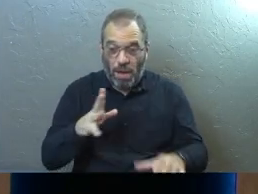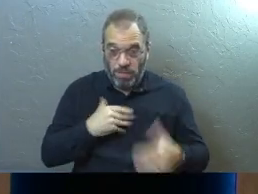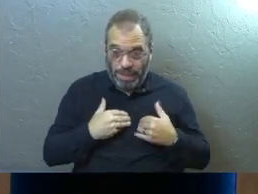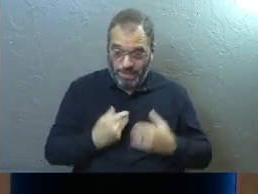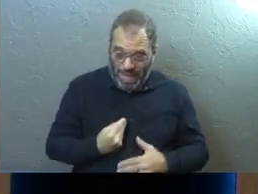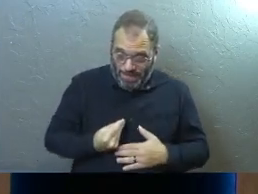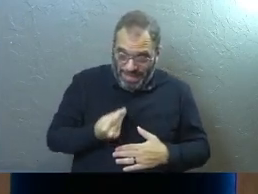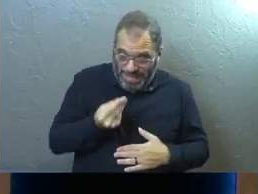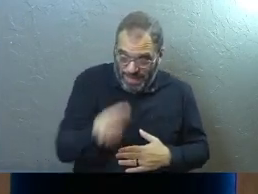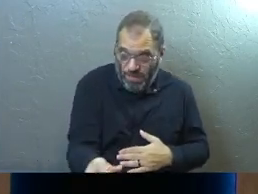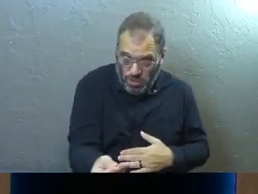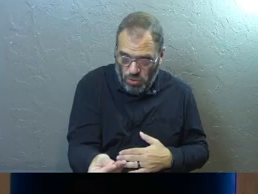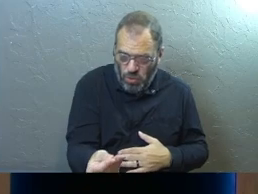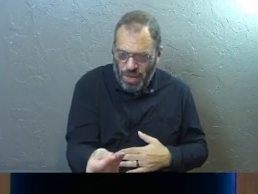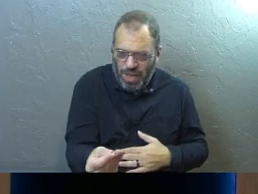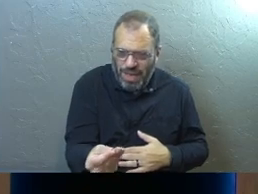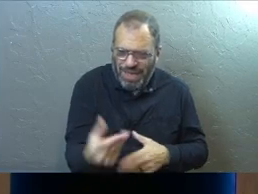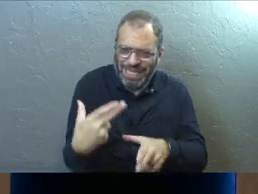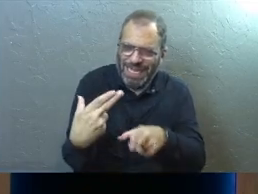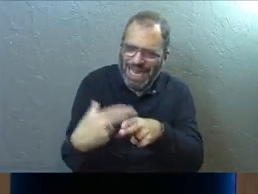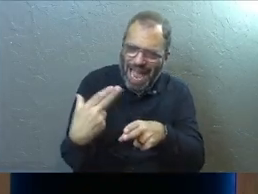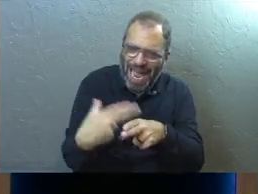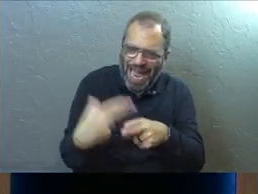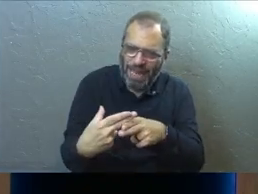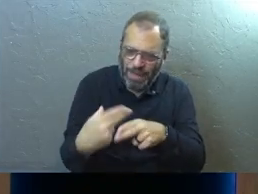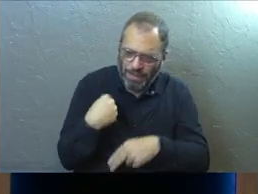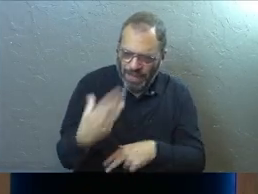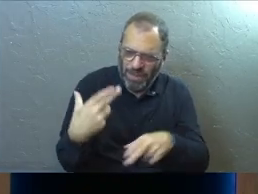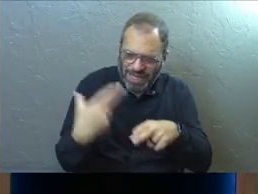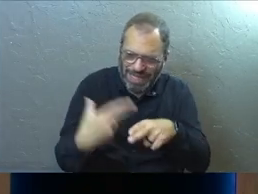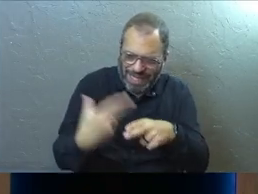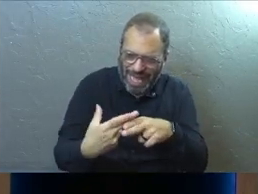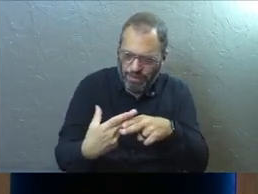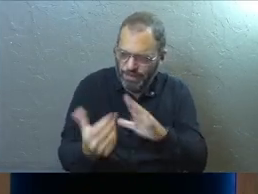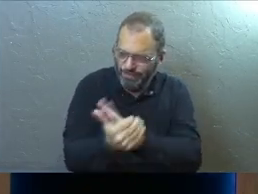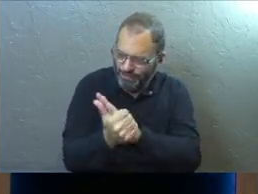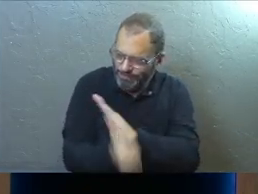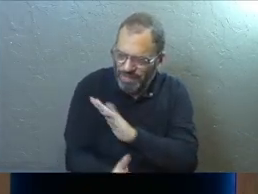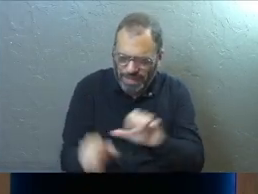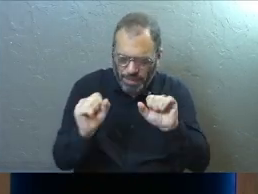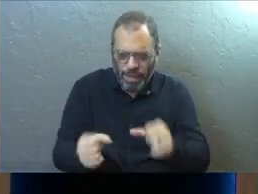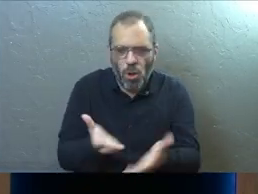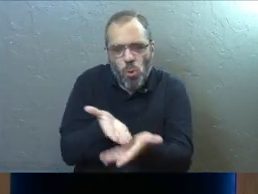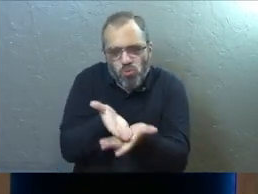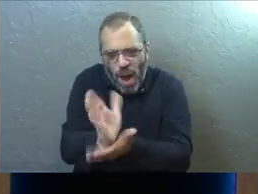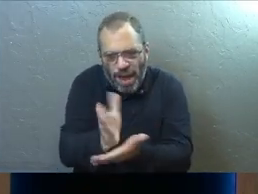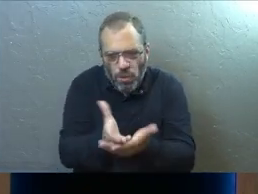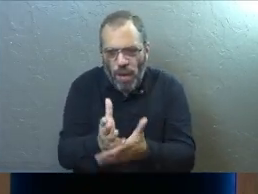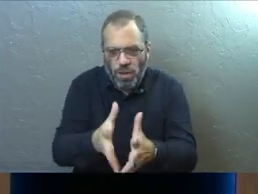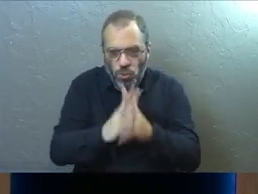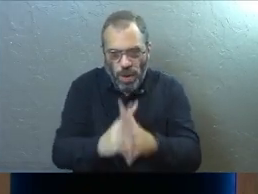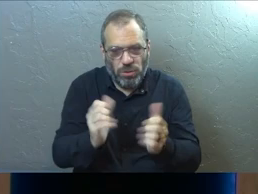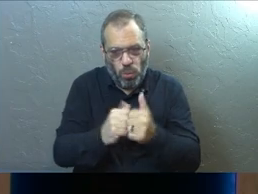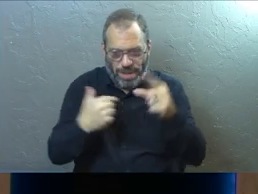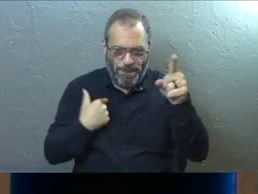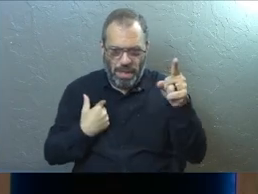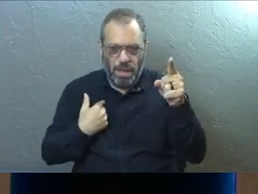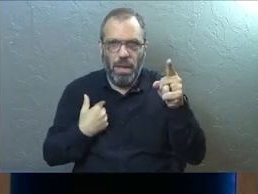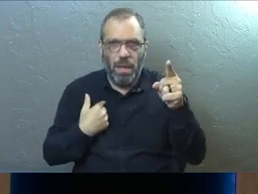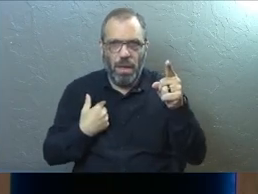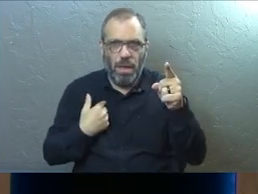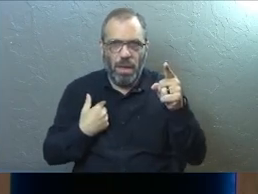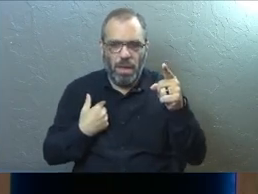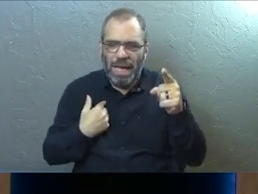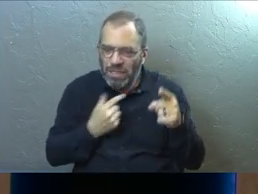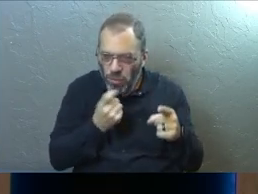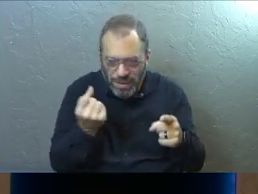I'm giving you is this name. Part of what I'm giving you is this ability, this right that you can wrestle with me. And when things